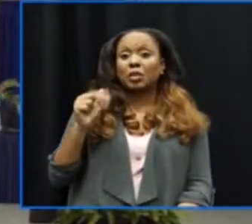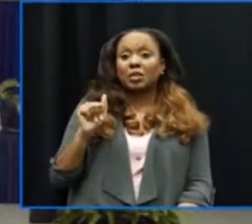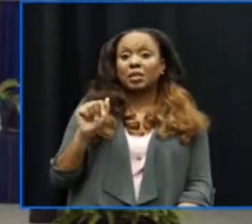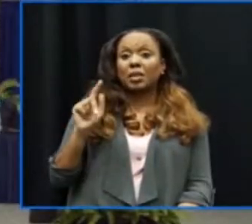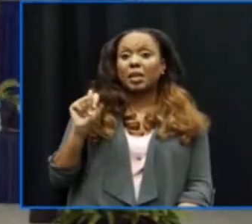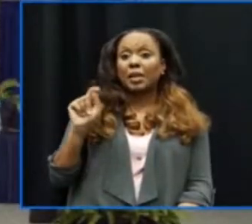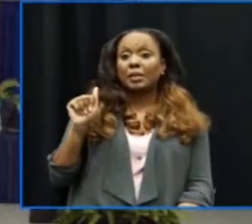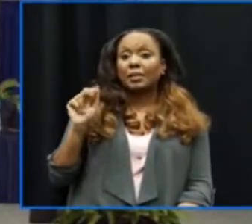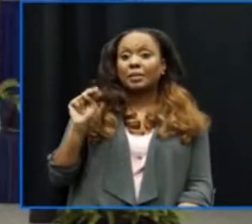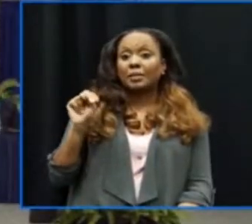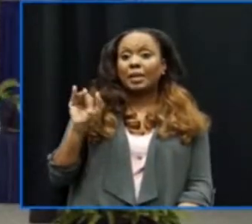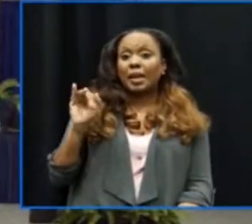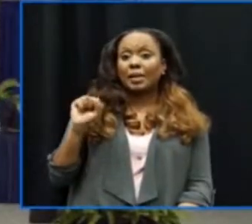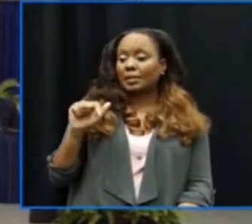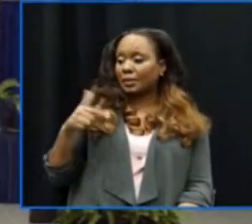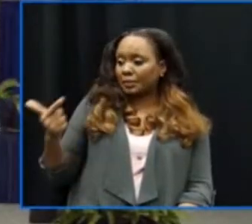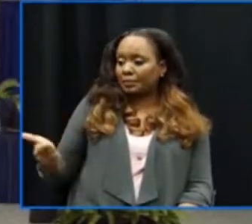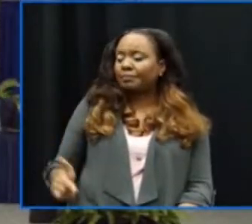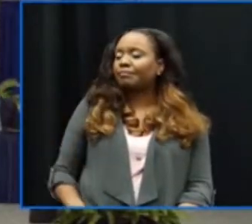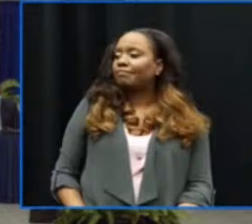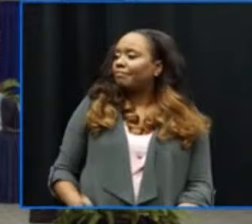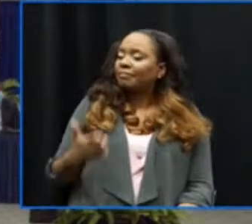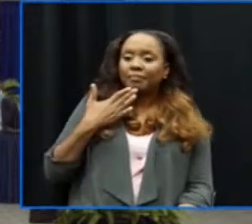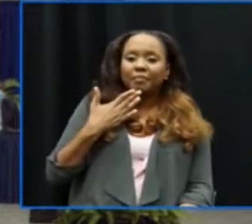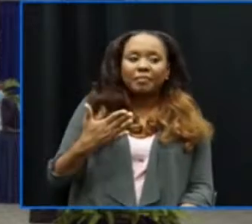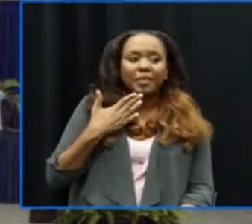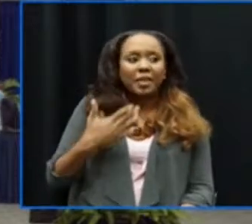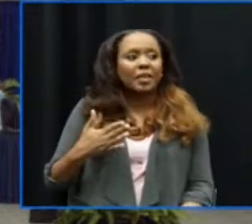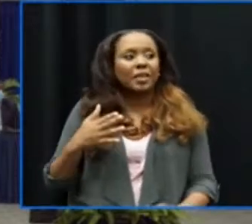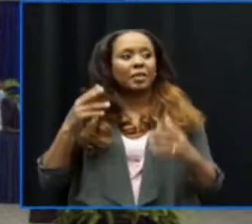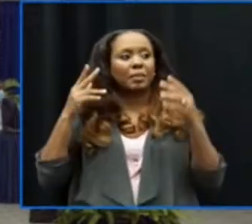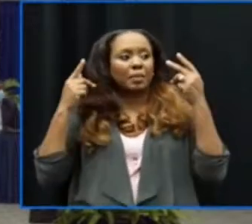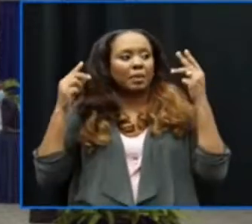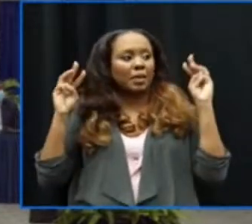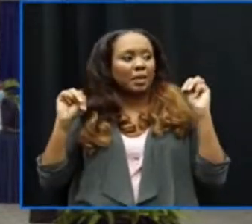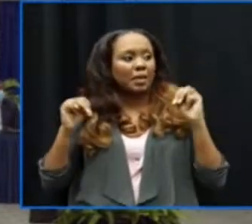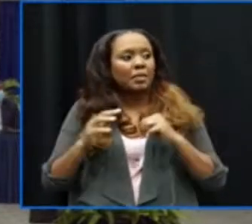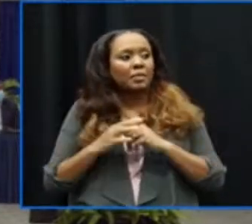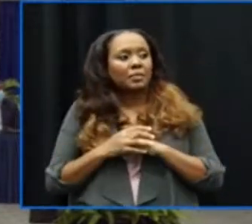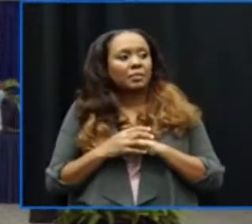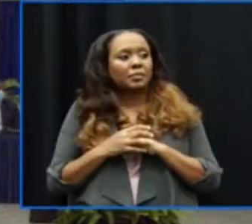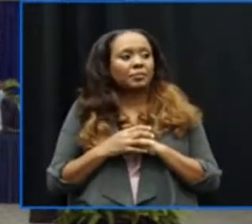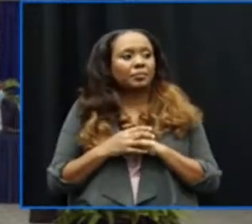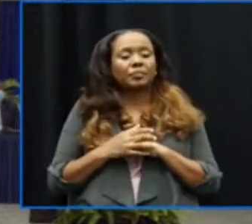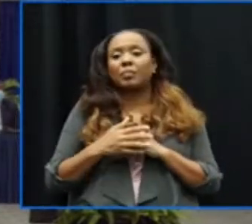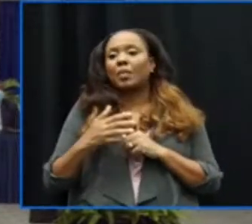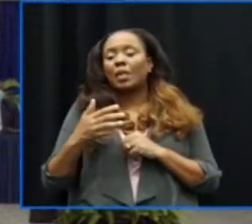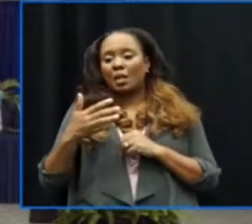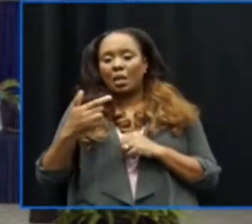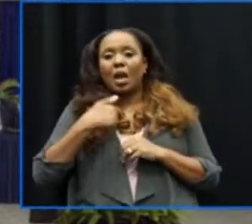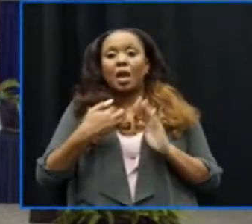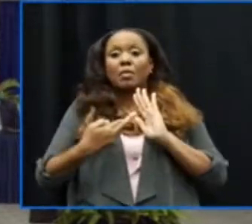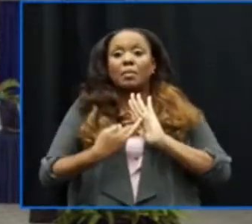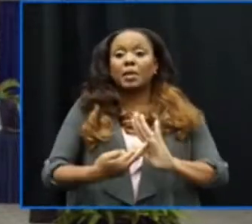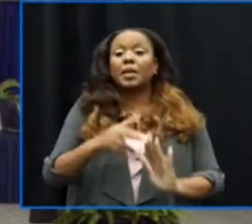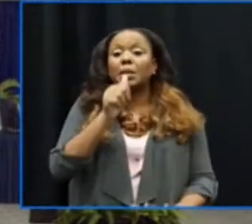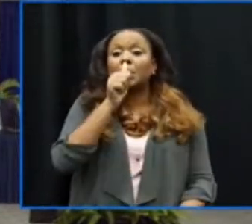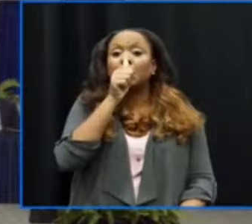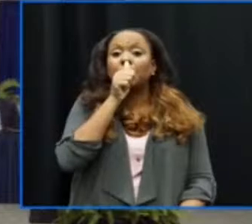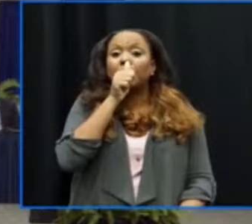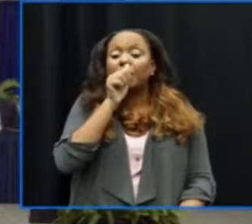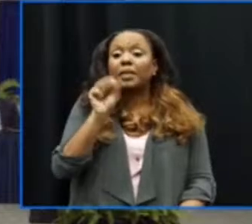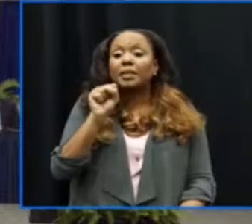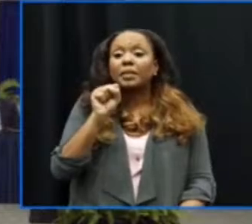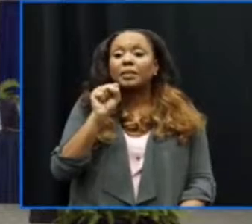PM. First of all, we want to express from the private sector's perspective our appreciation for being